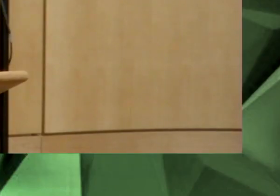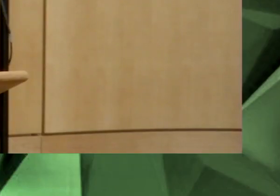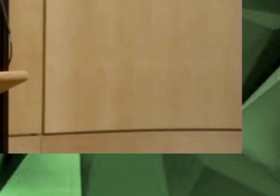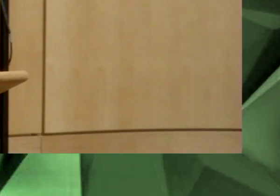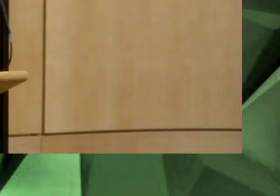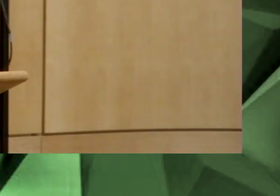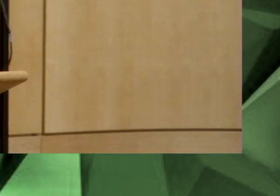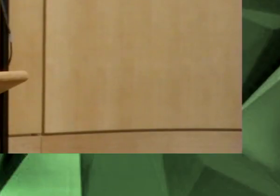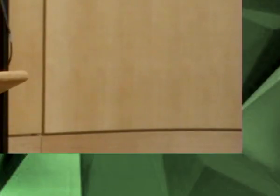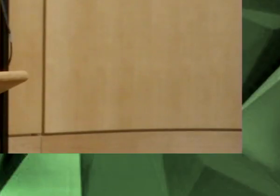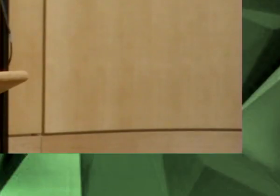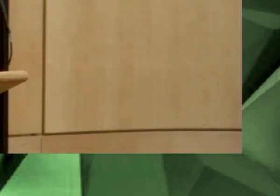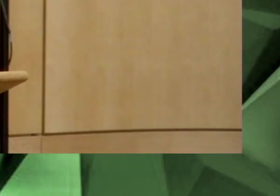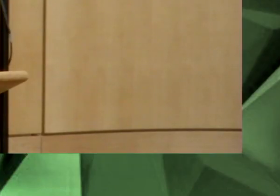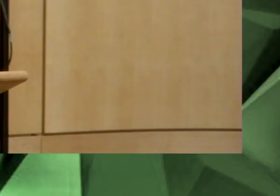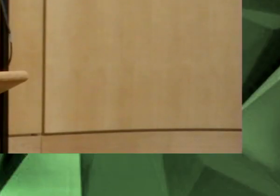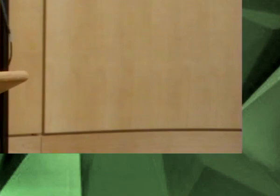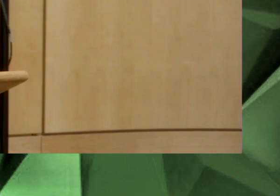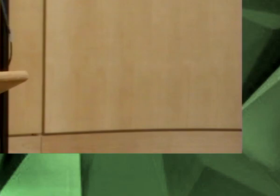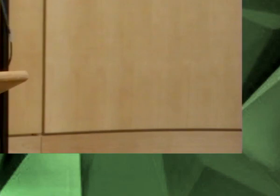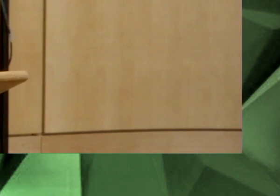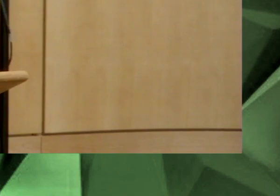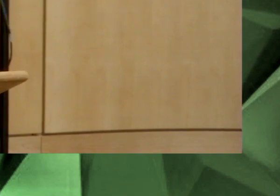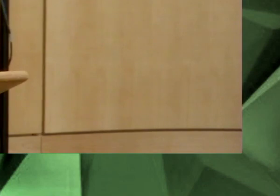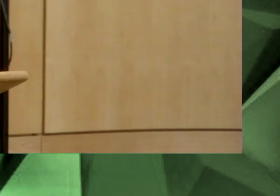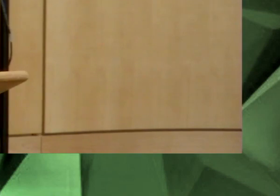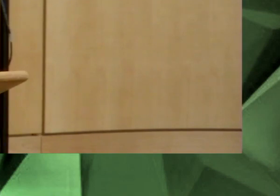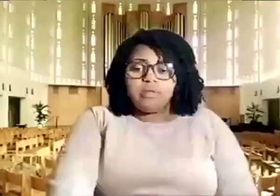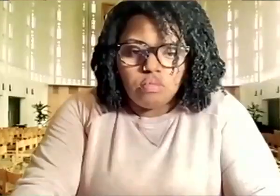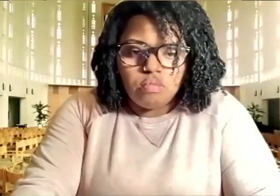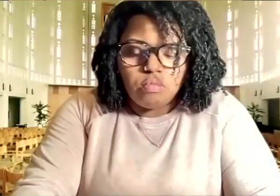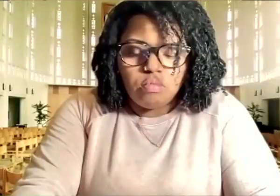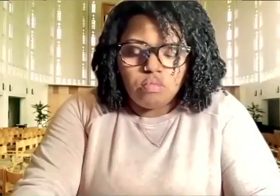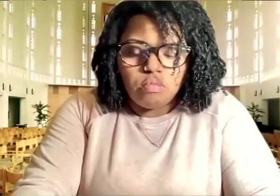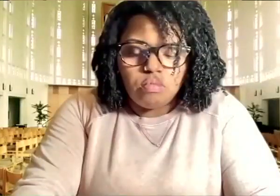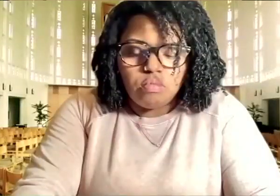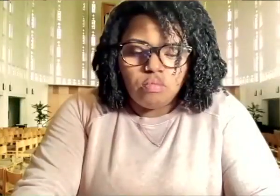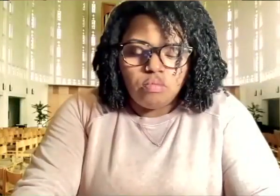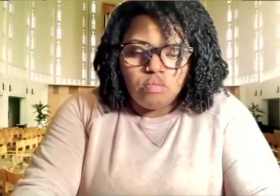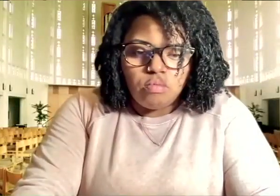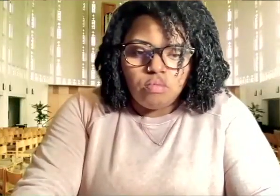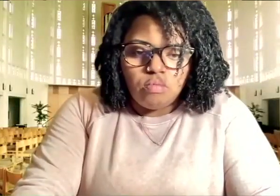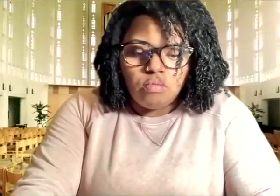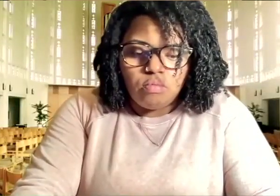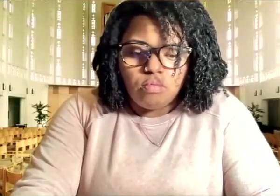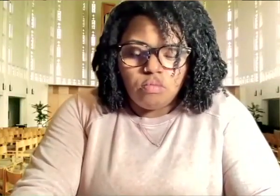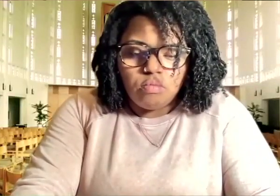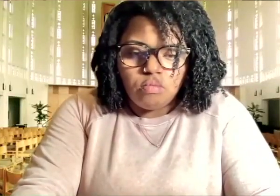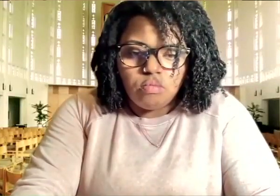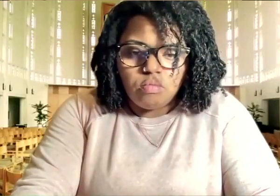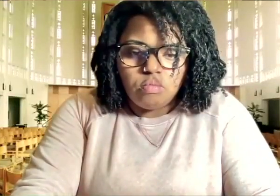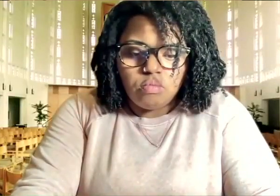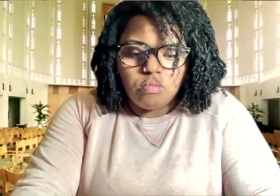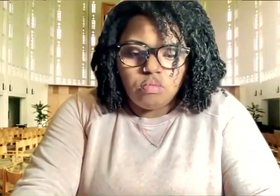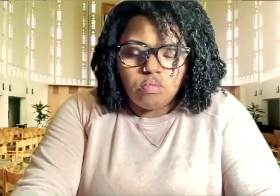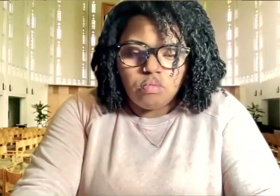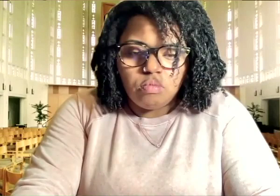the nerve to talk about bullies in schools when the children learn to bully from us.